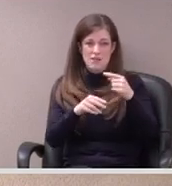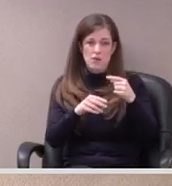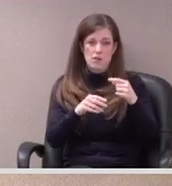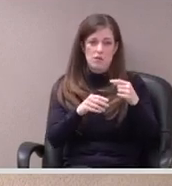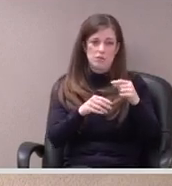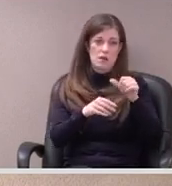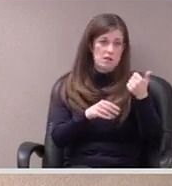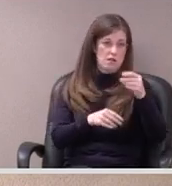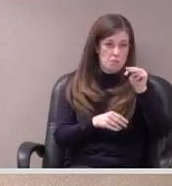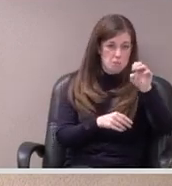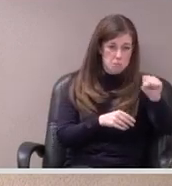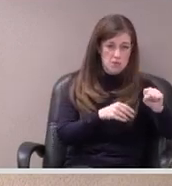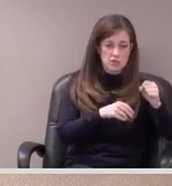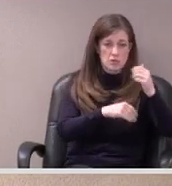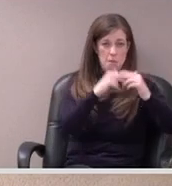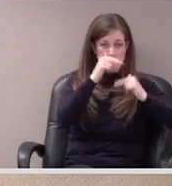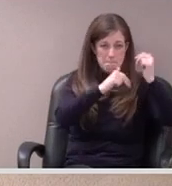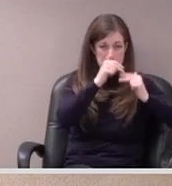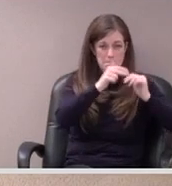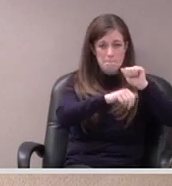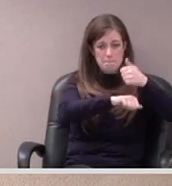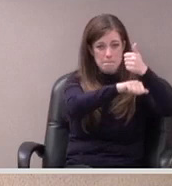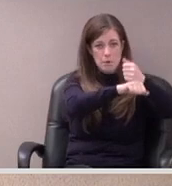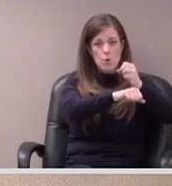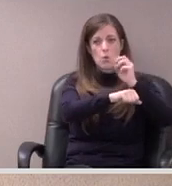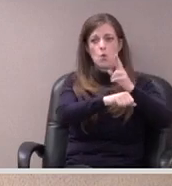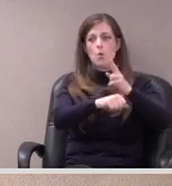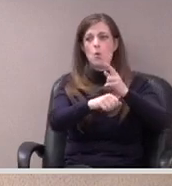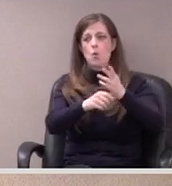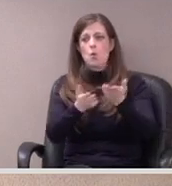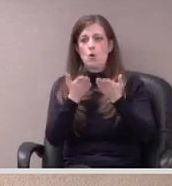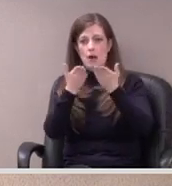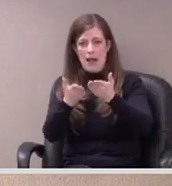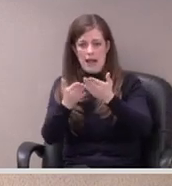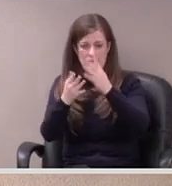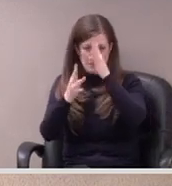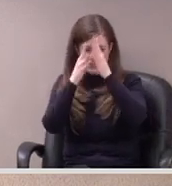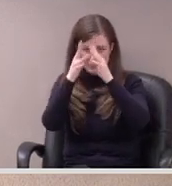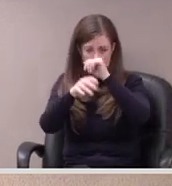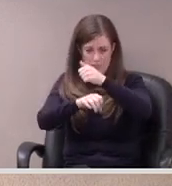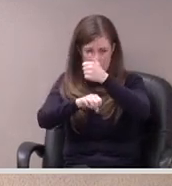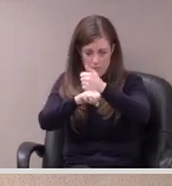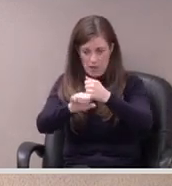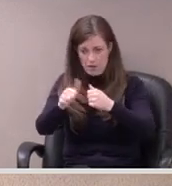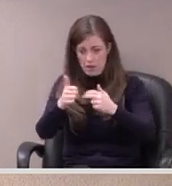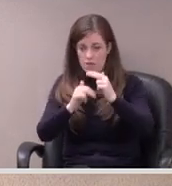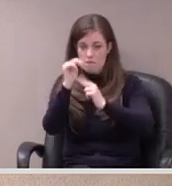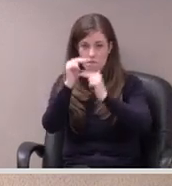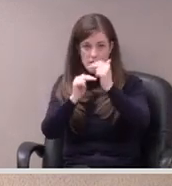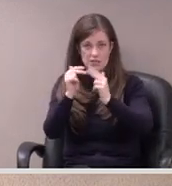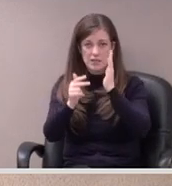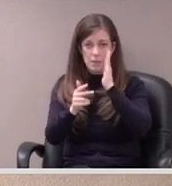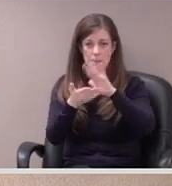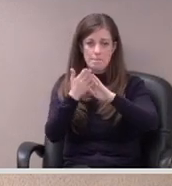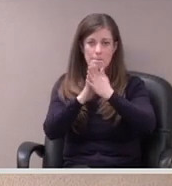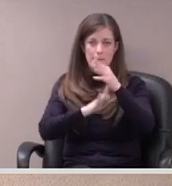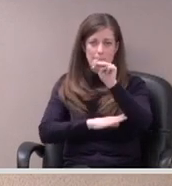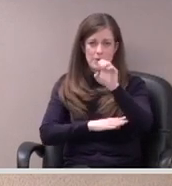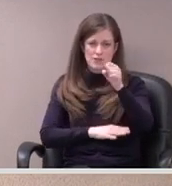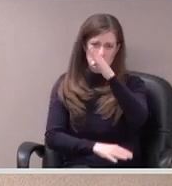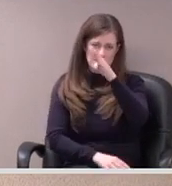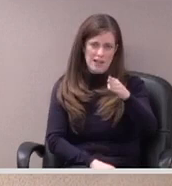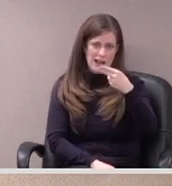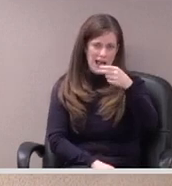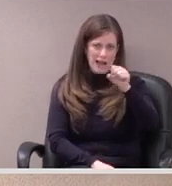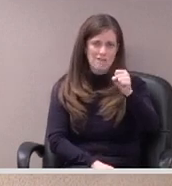that, we're also going to have to build or allocate or repurpose another facility that will be a middle school slash high